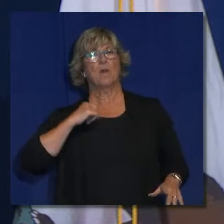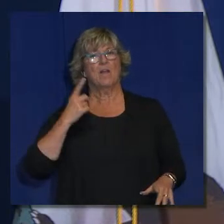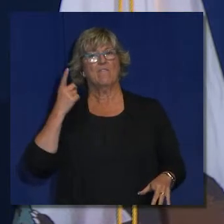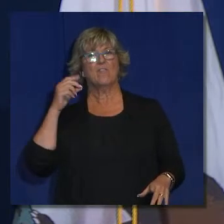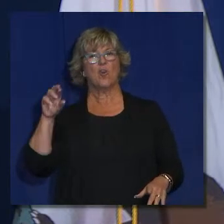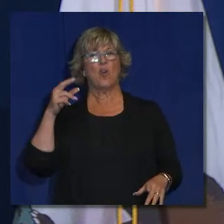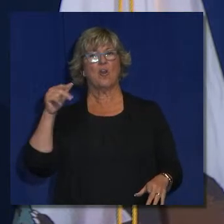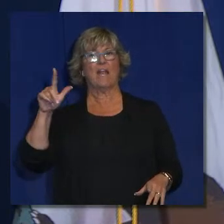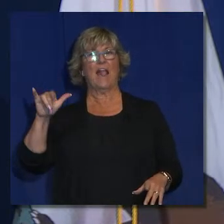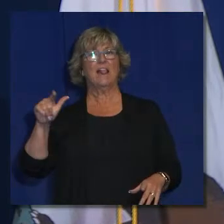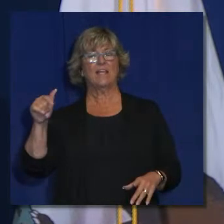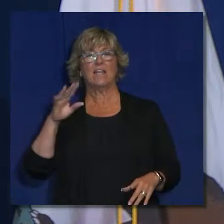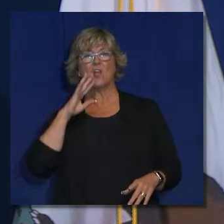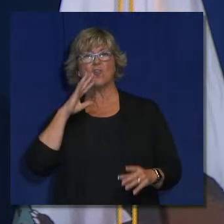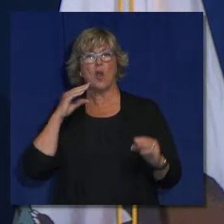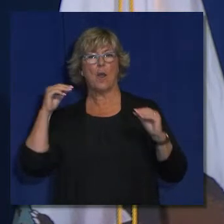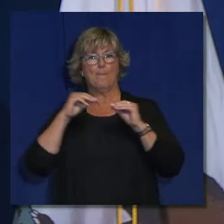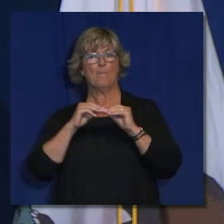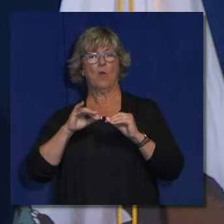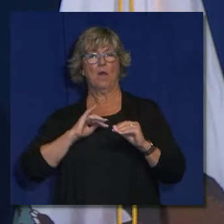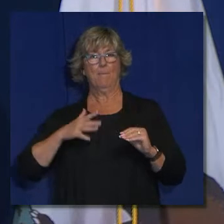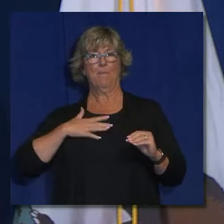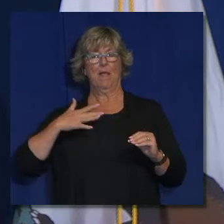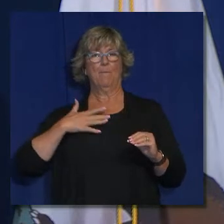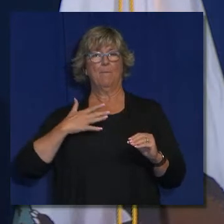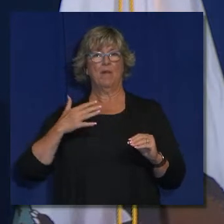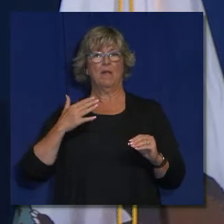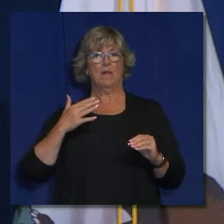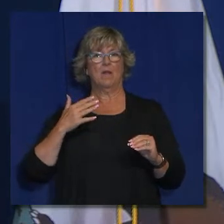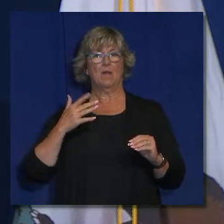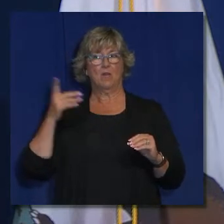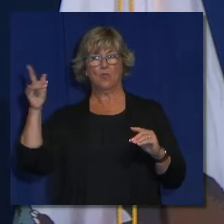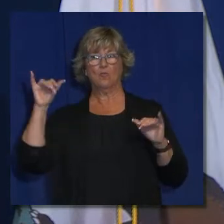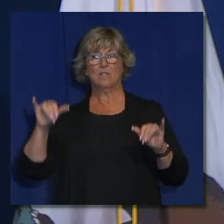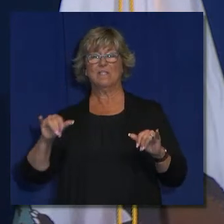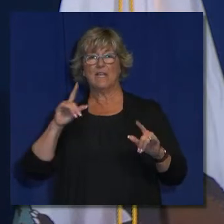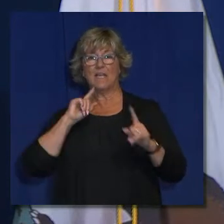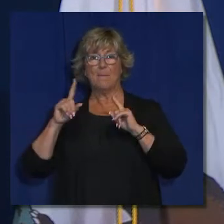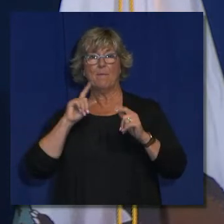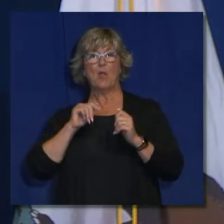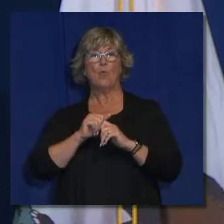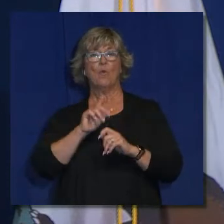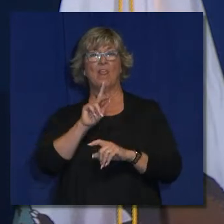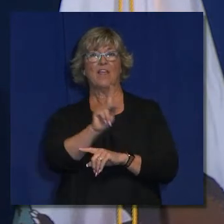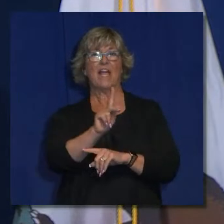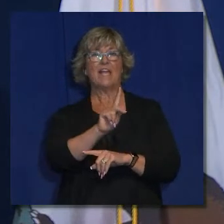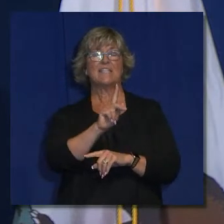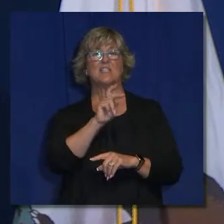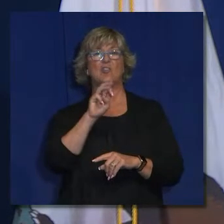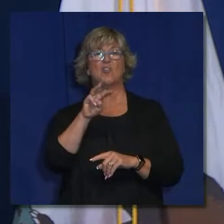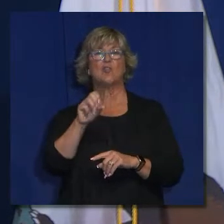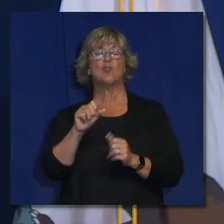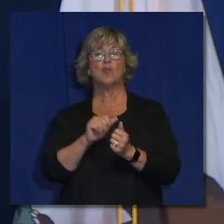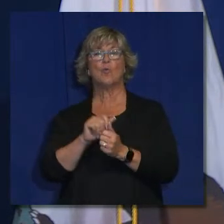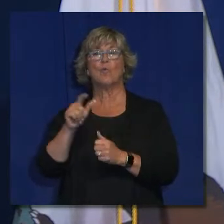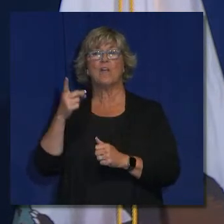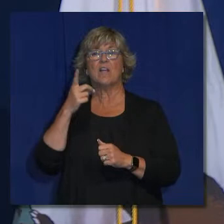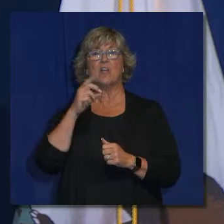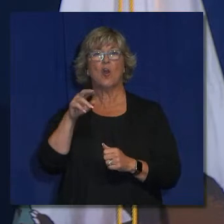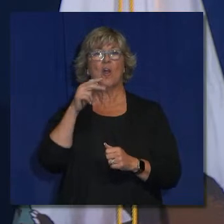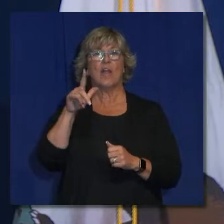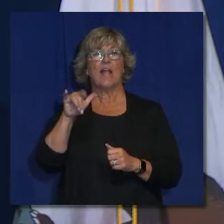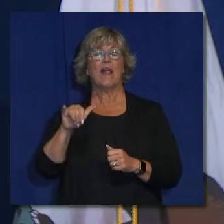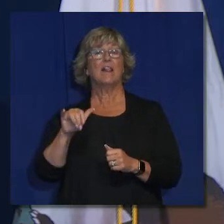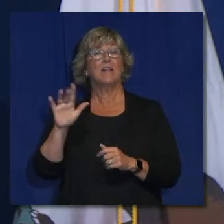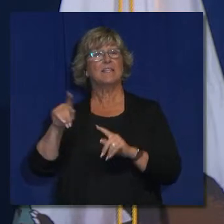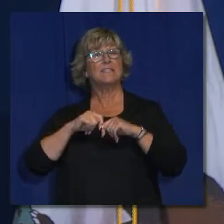and he could talk more, and I'm happy. I know you could stay in communication, Kaiser News, with Dr. Galley and his team. He'll